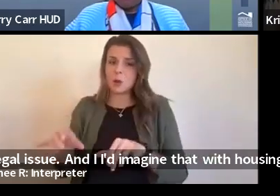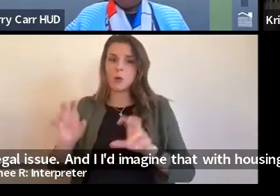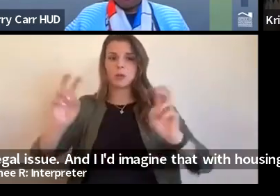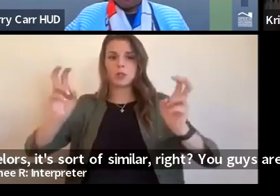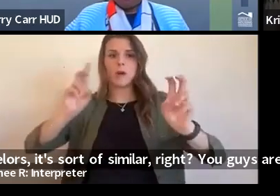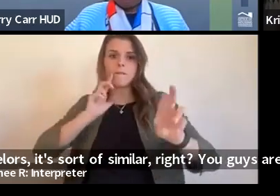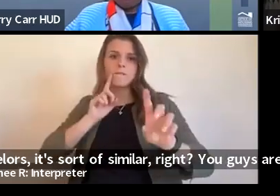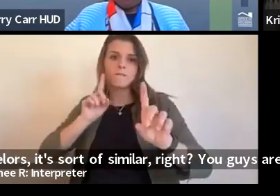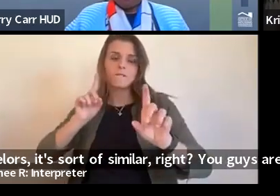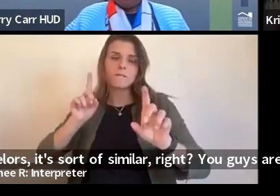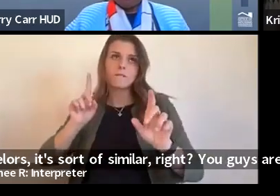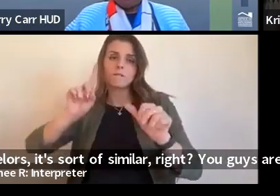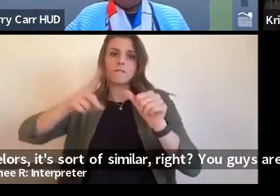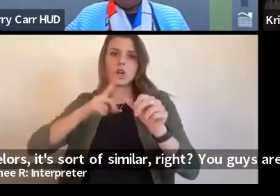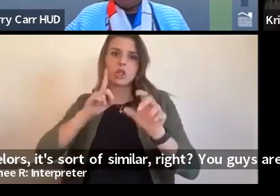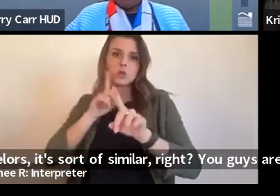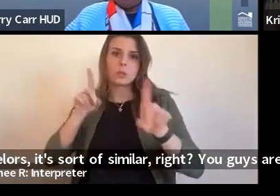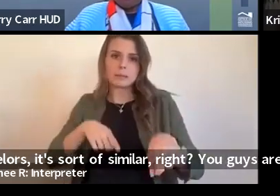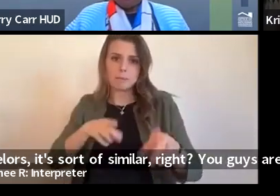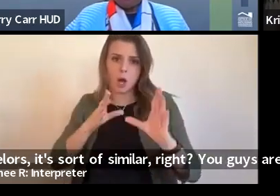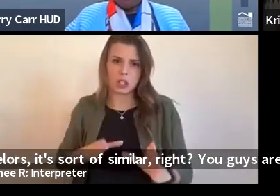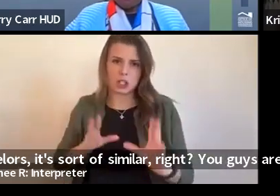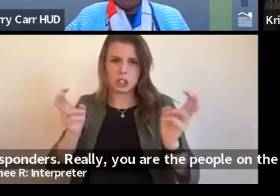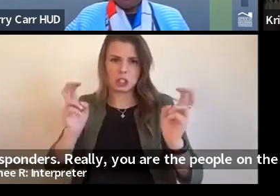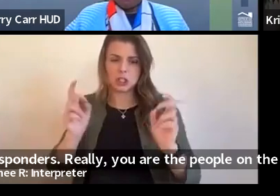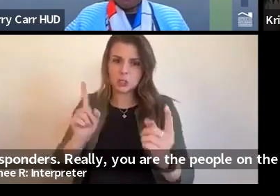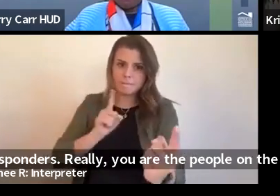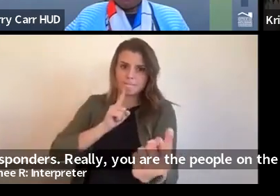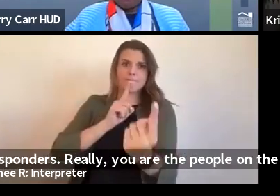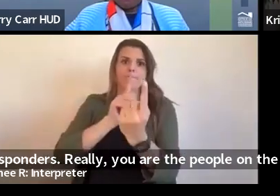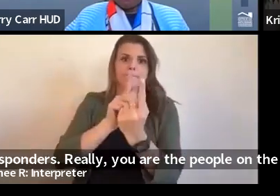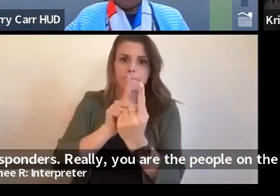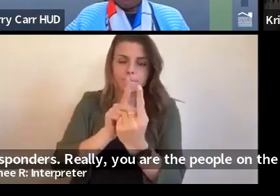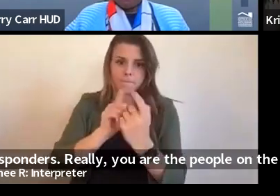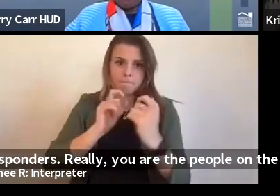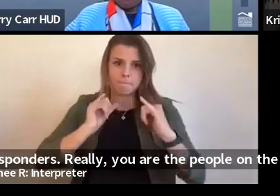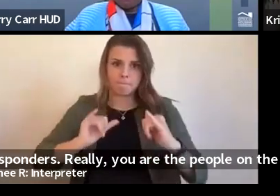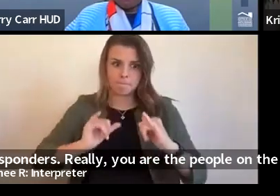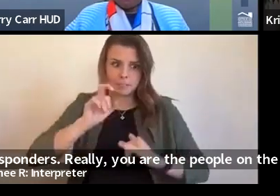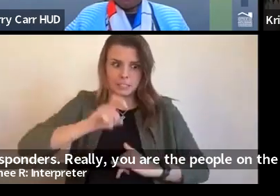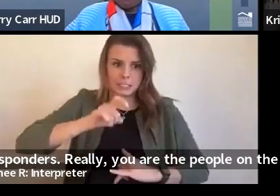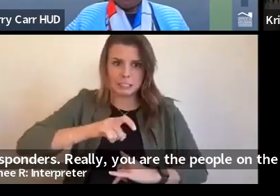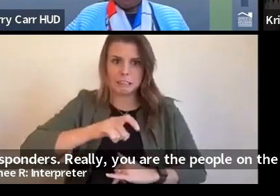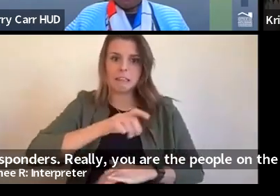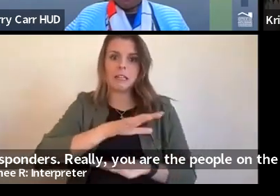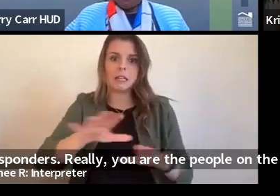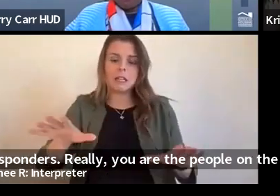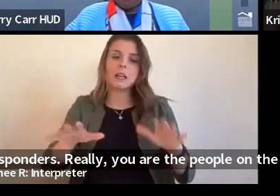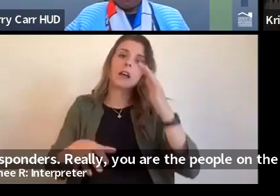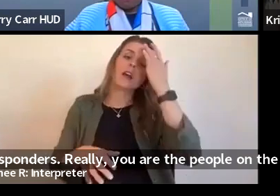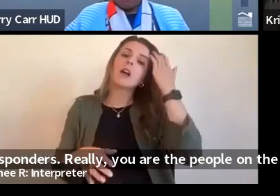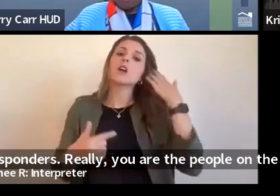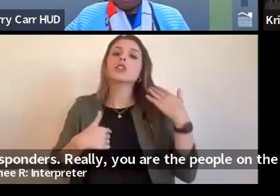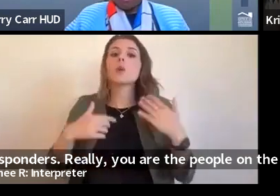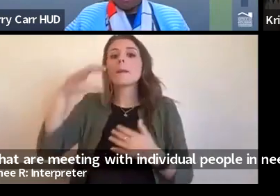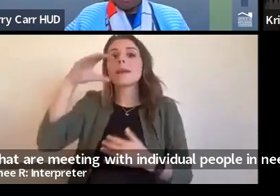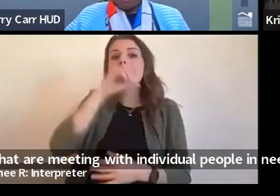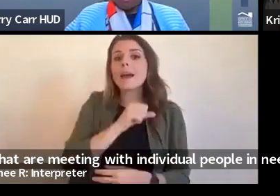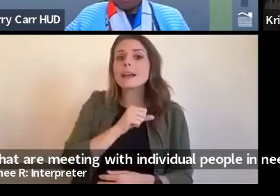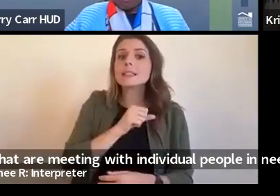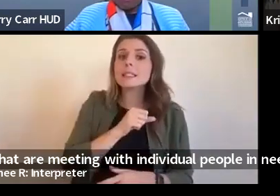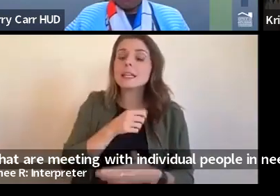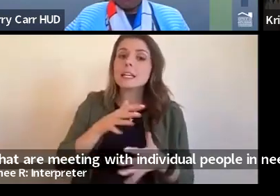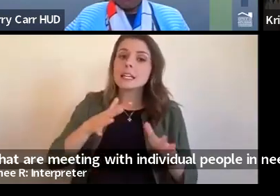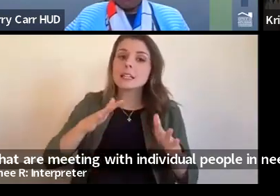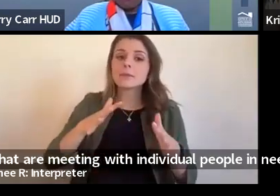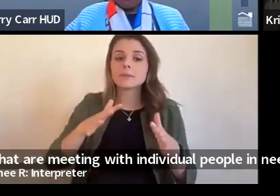responders, really. You are the people on the ground that are meeting with individual people in need. And so I'm guessing that they, similar to